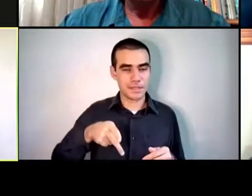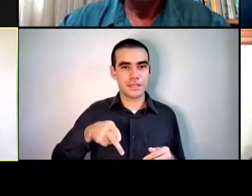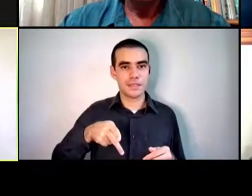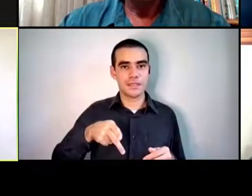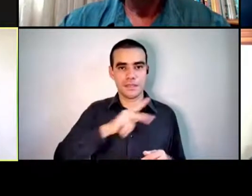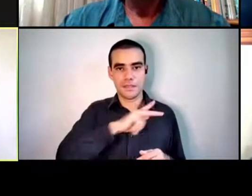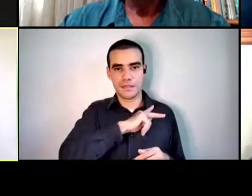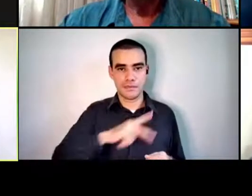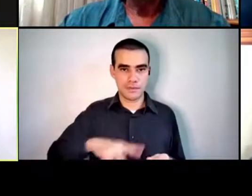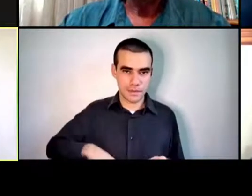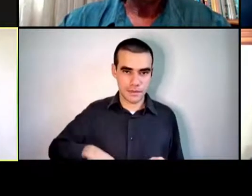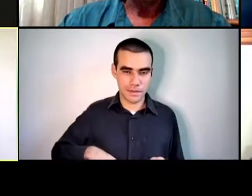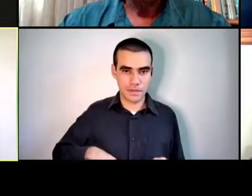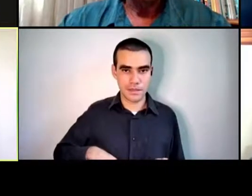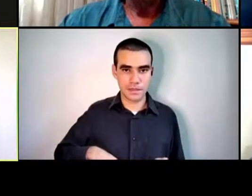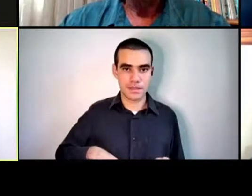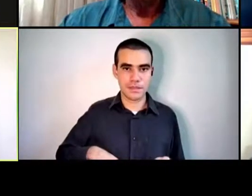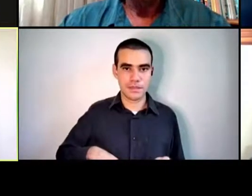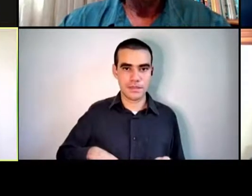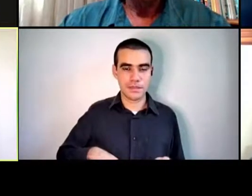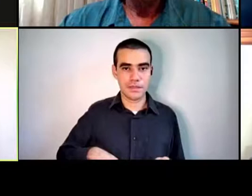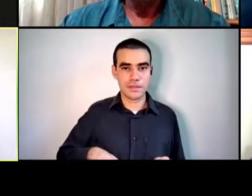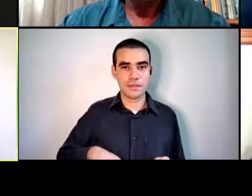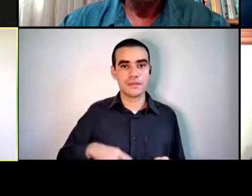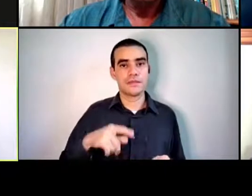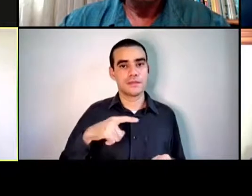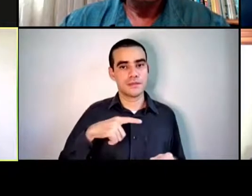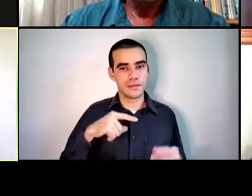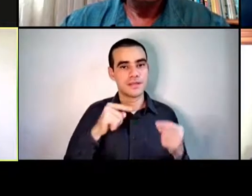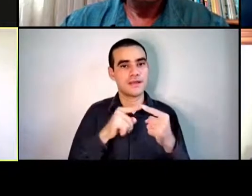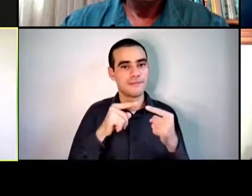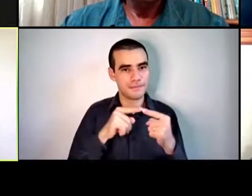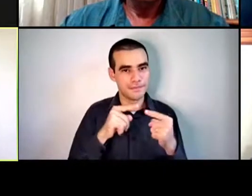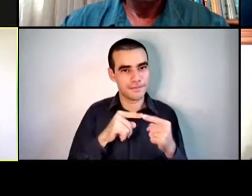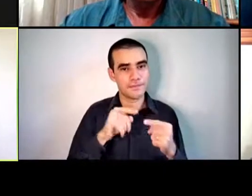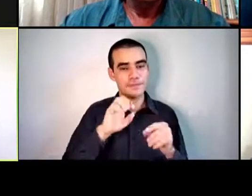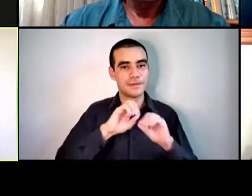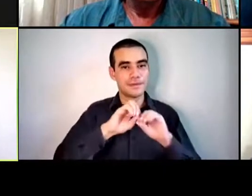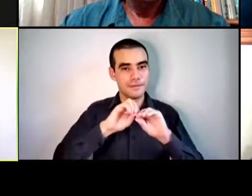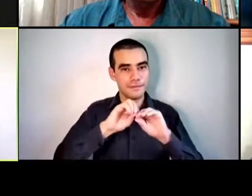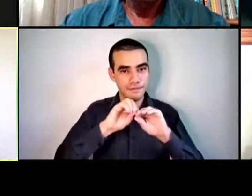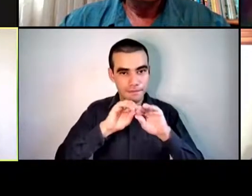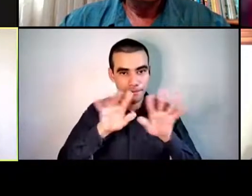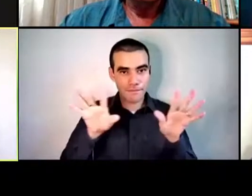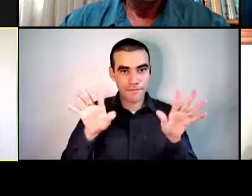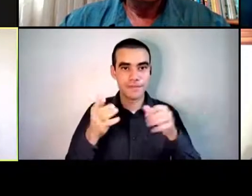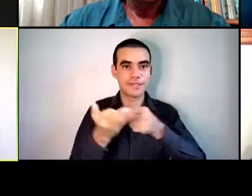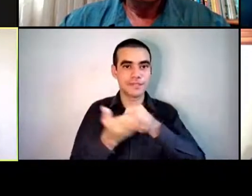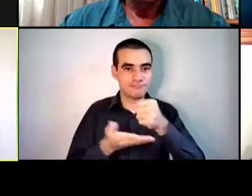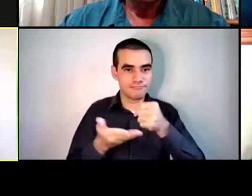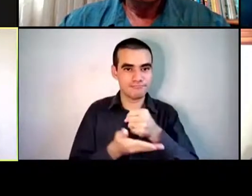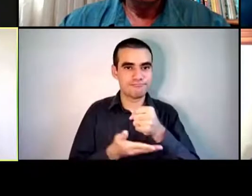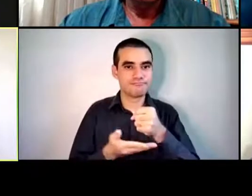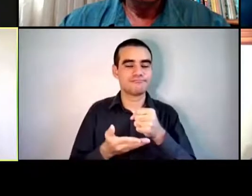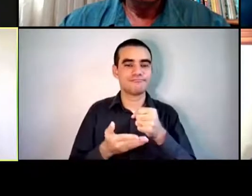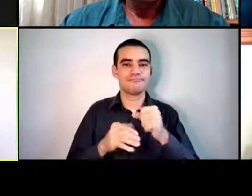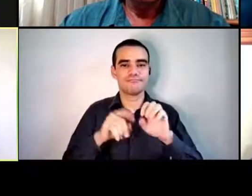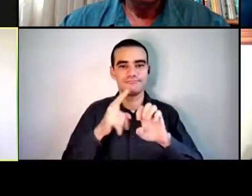the president of COEX in Carajás, and she would bring this view of the basis